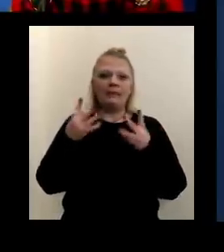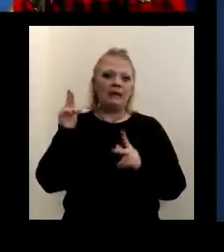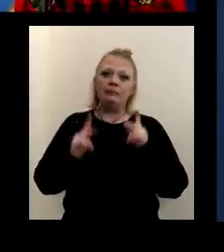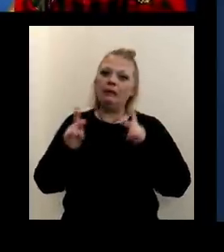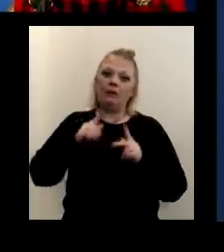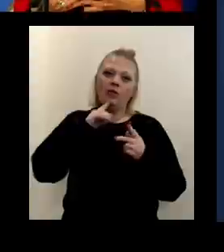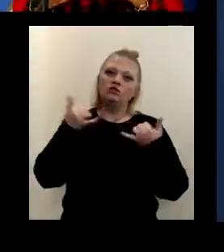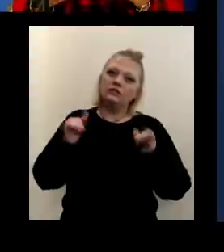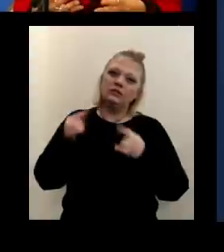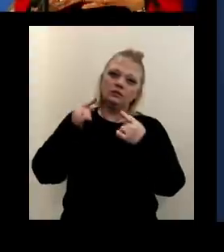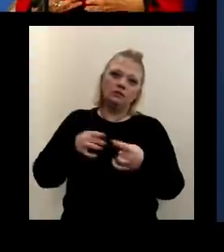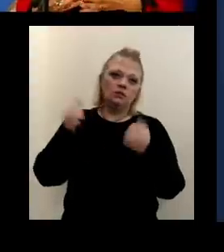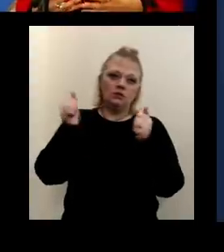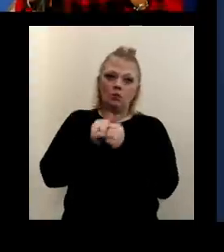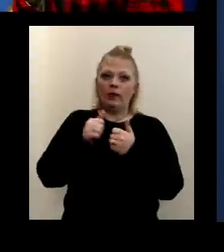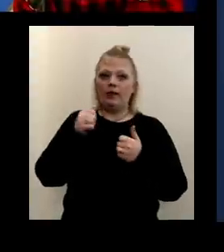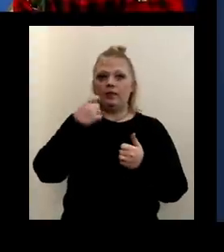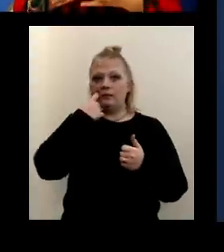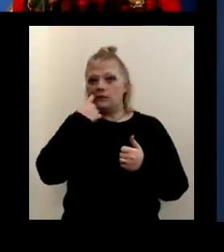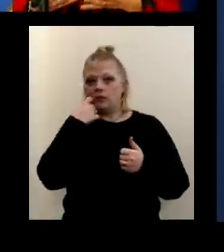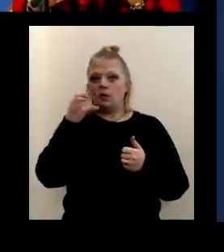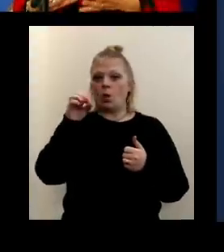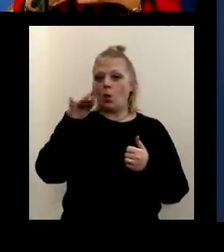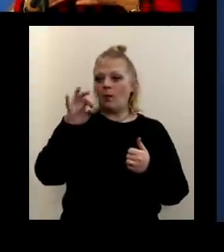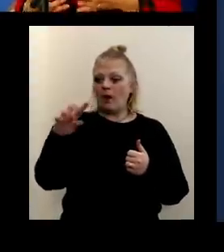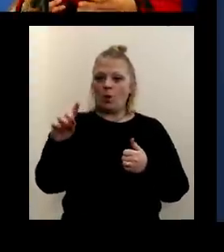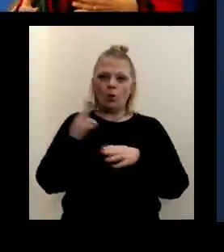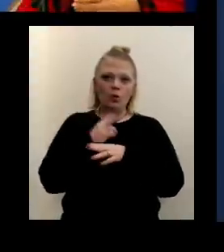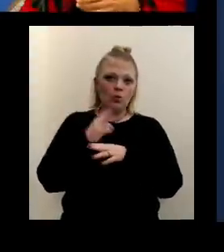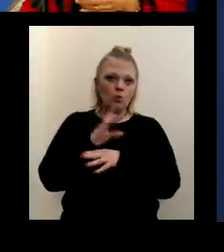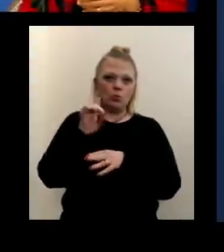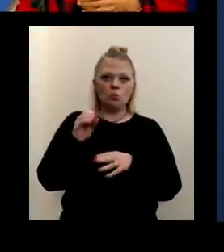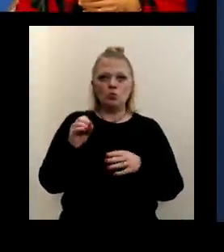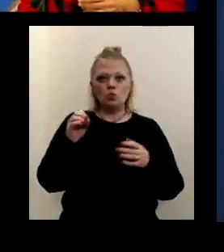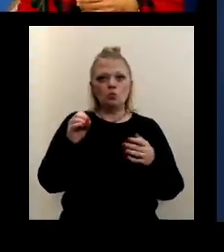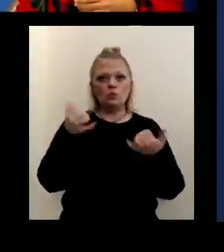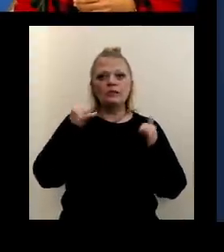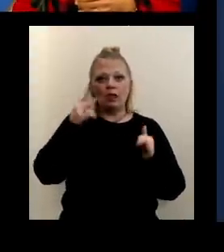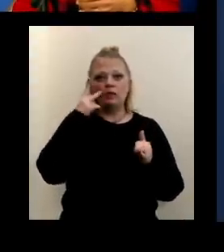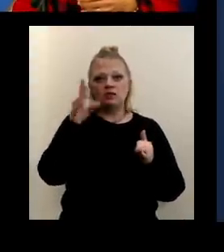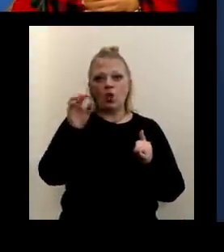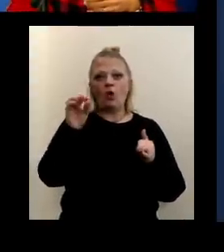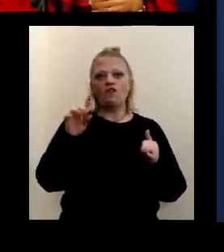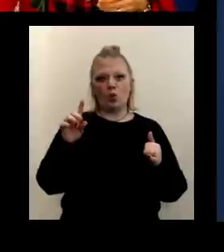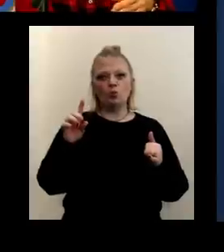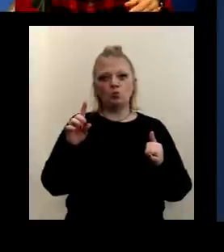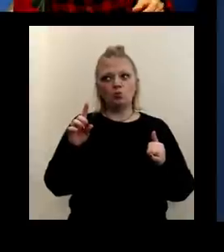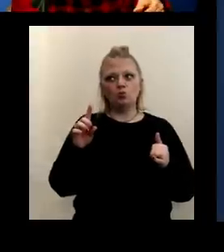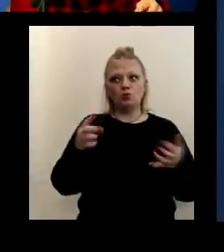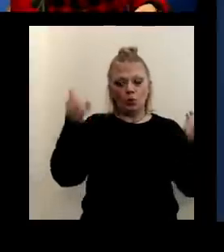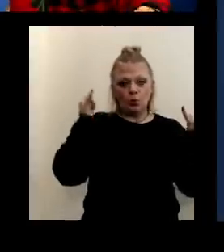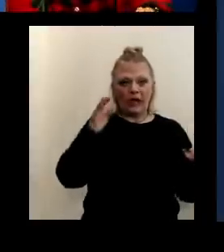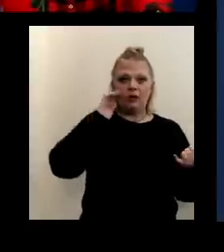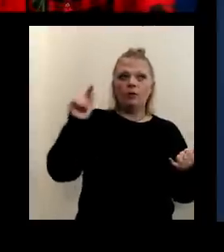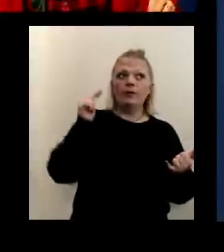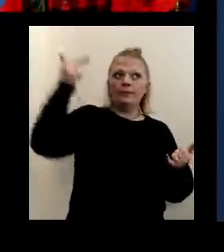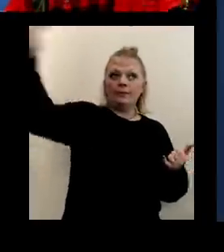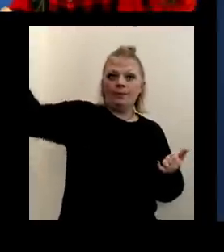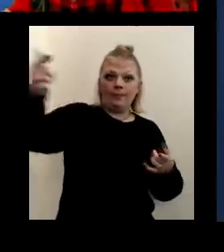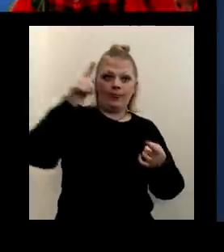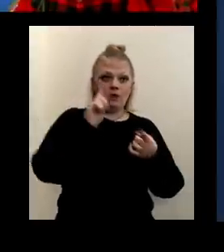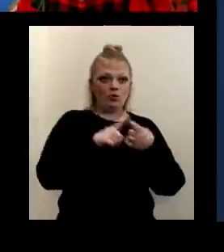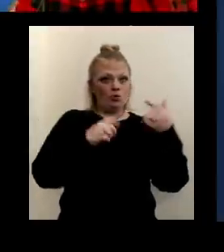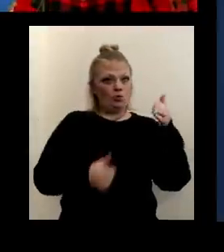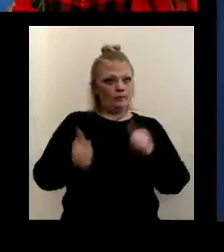with, um, opioid use disorder and we're still seeing opioid overdoses. So with that, I will turn it over to